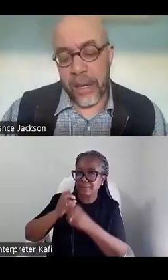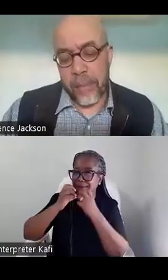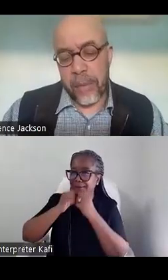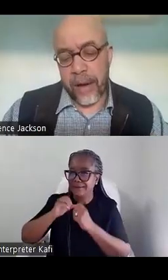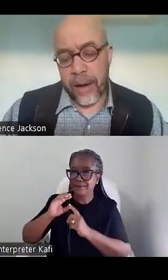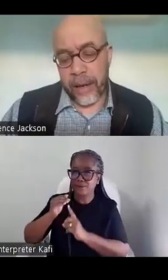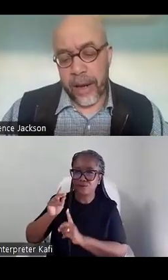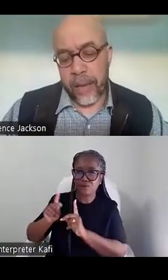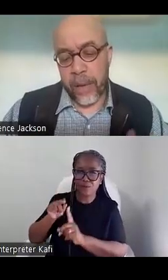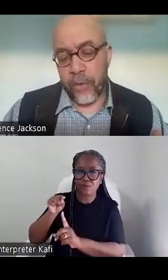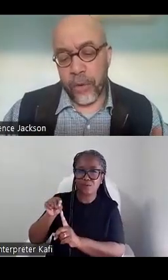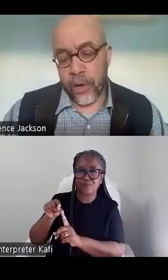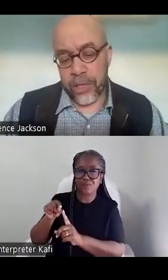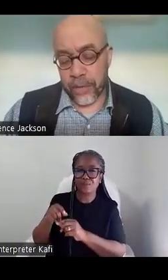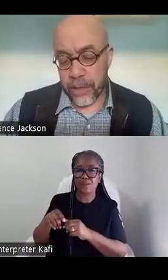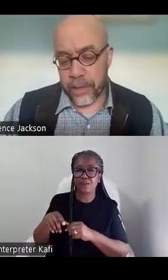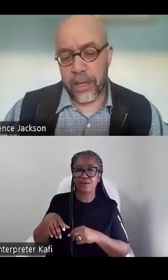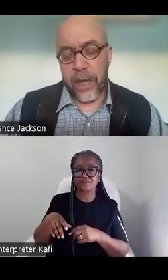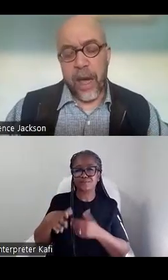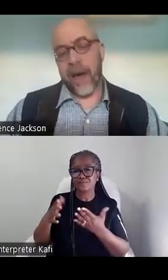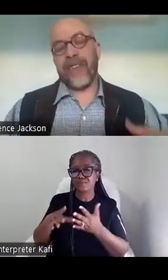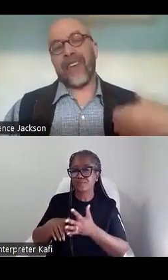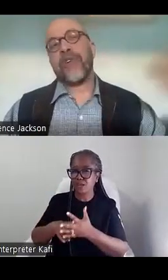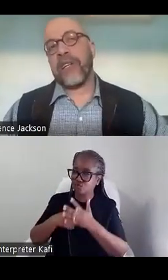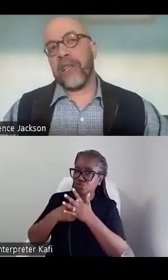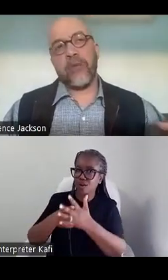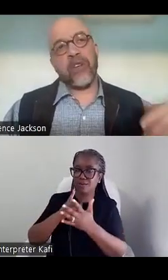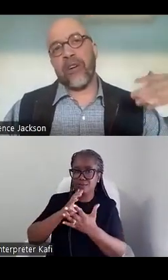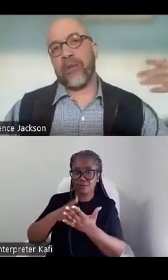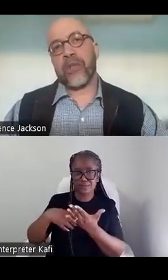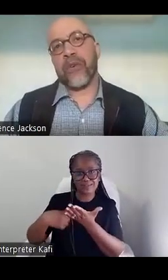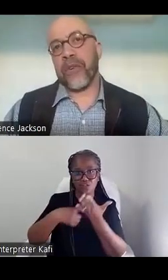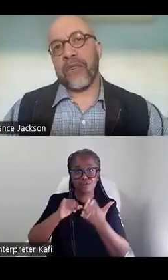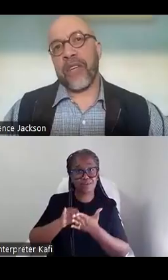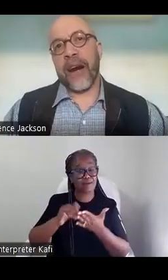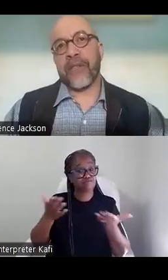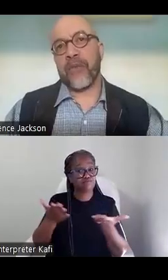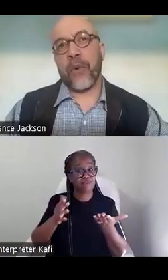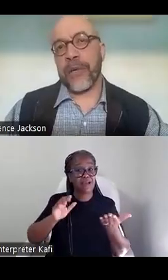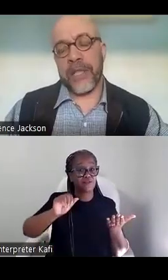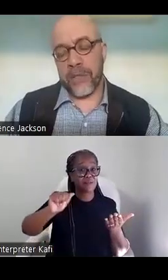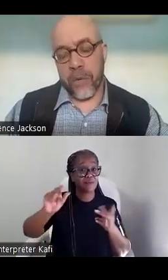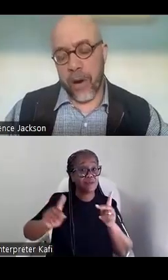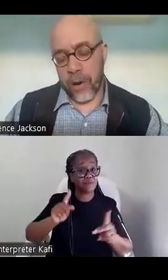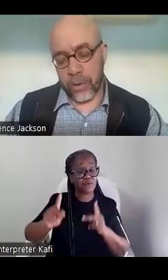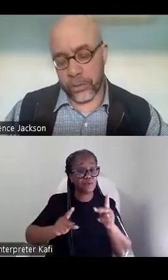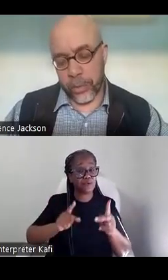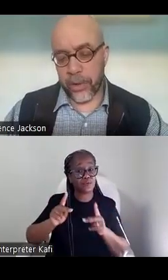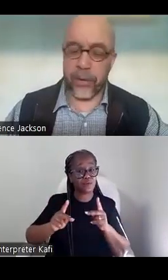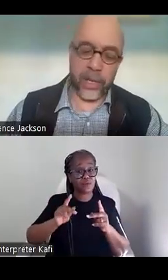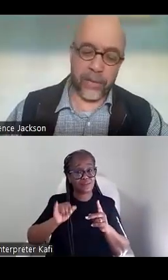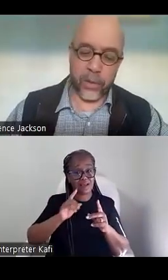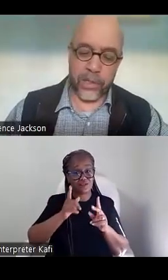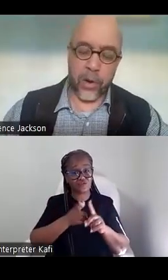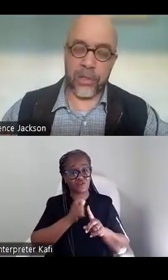made by Melville Herskovits, that really, sort of carries forward into our own